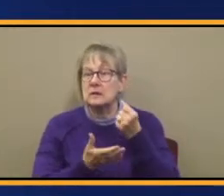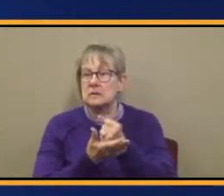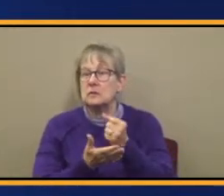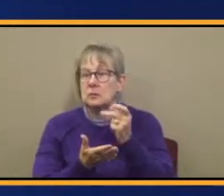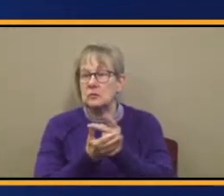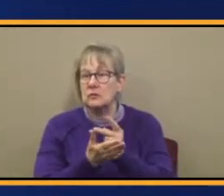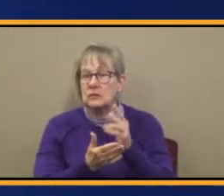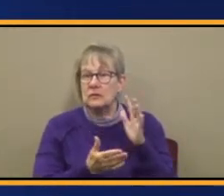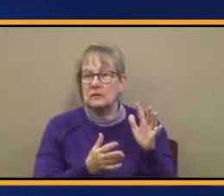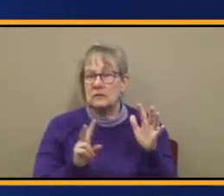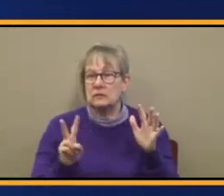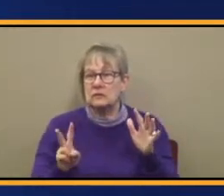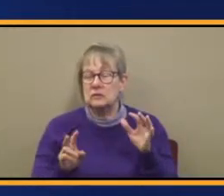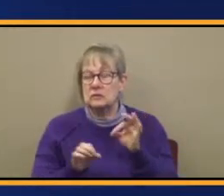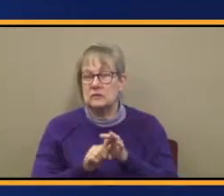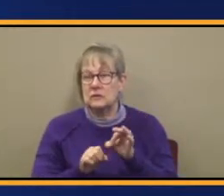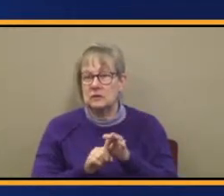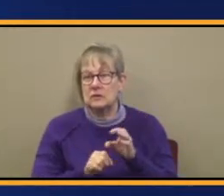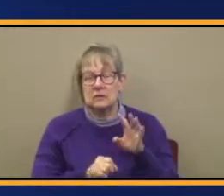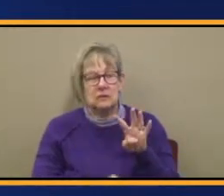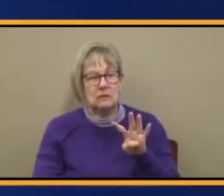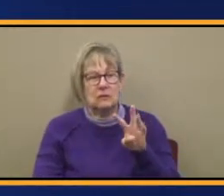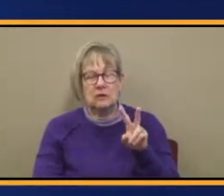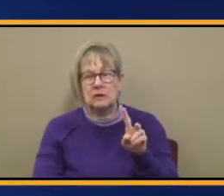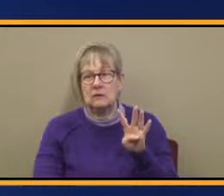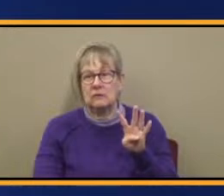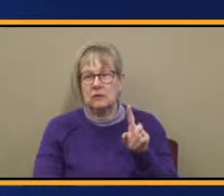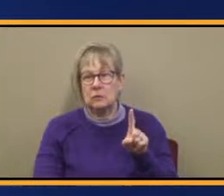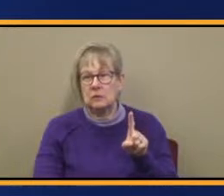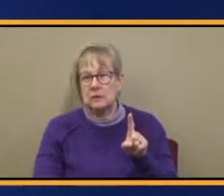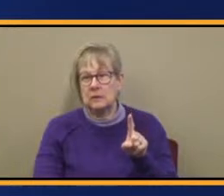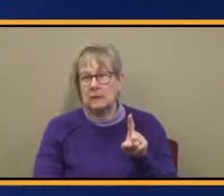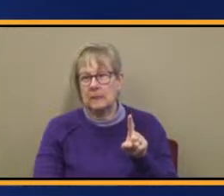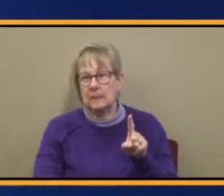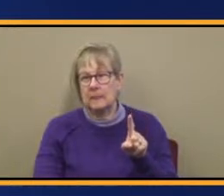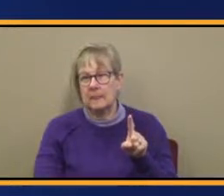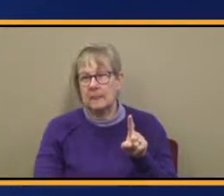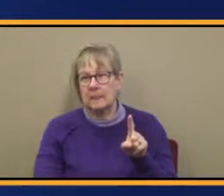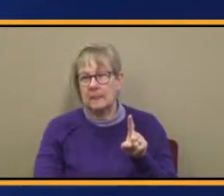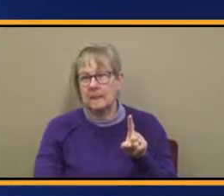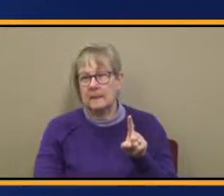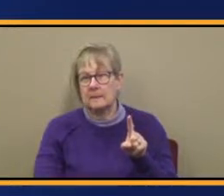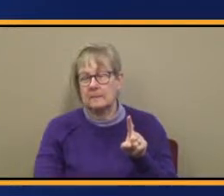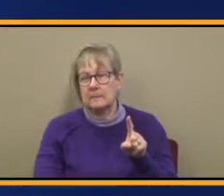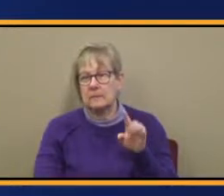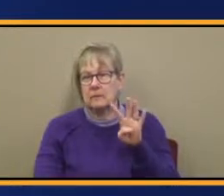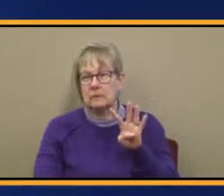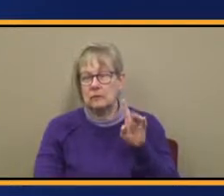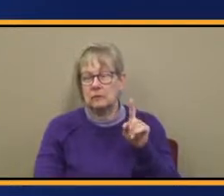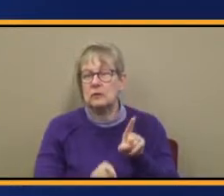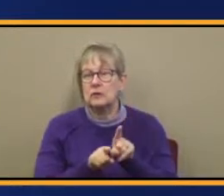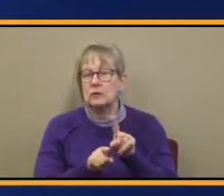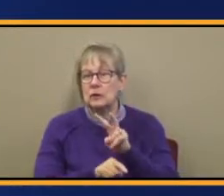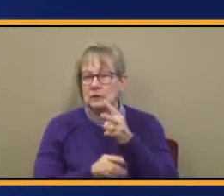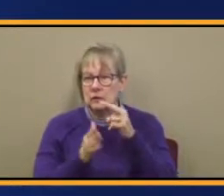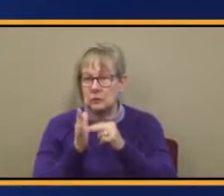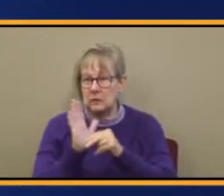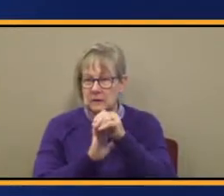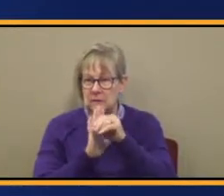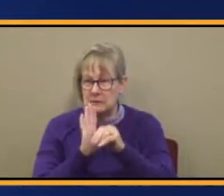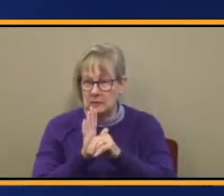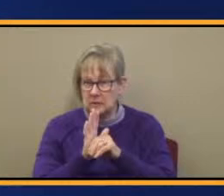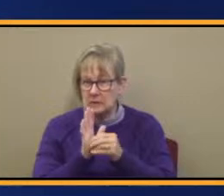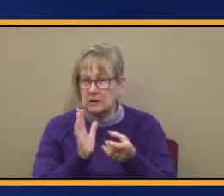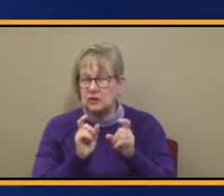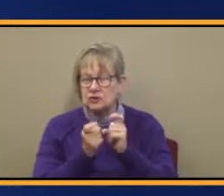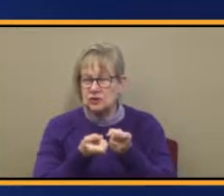5-2 vote. Thank you, 41. Item 41 also is the second reading of an ordinance